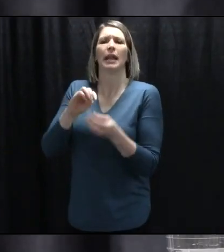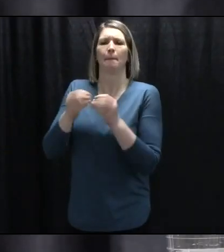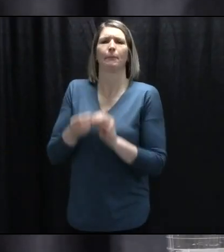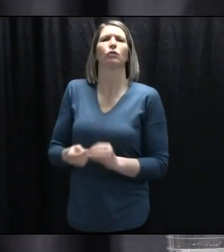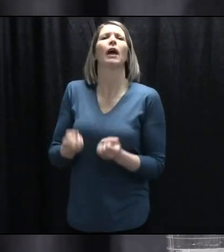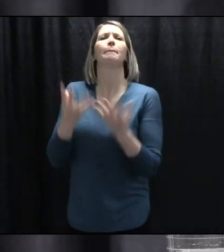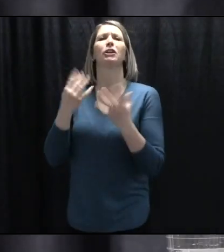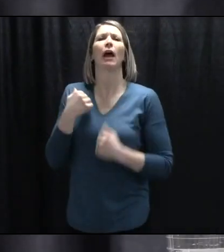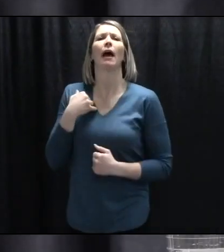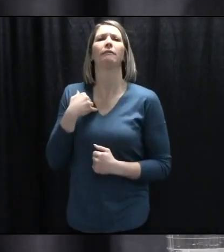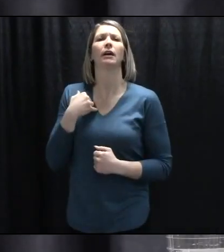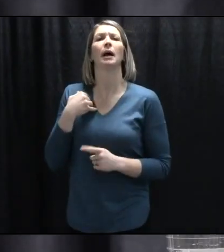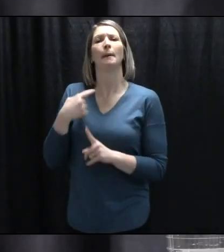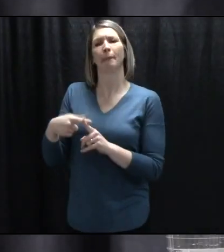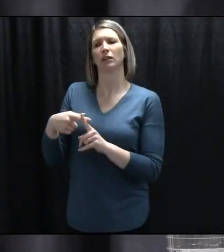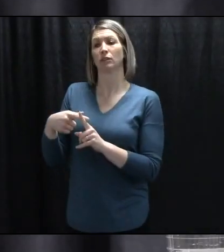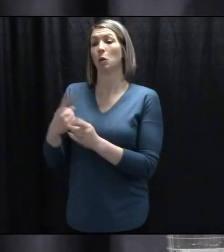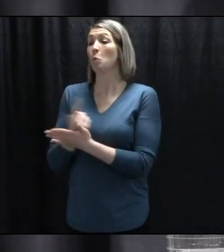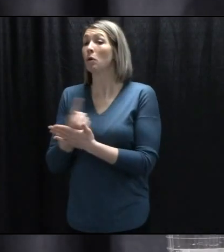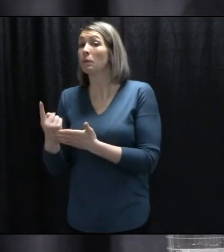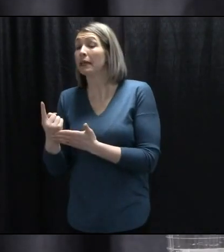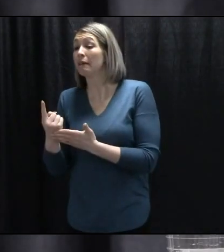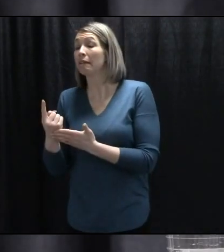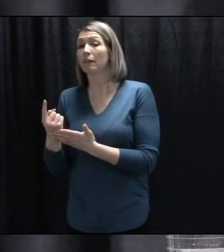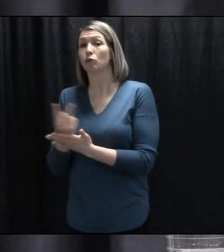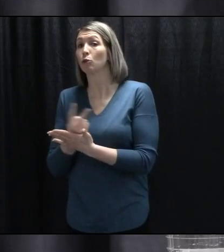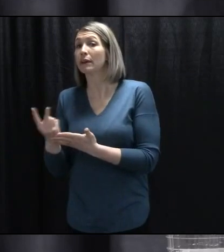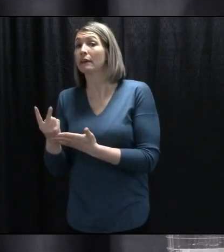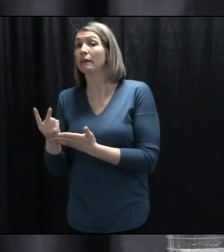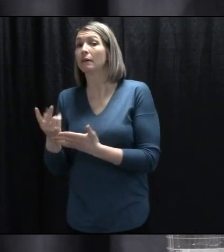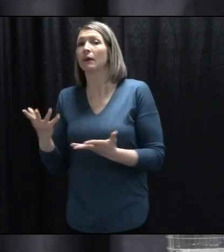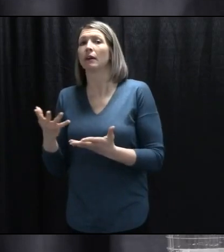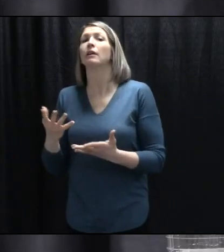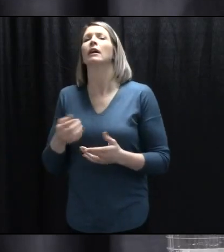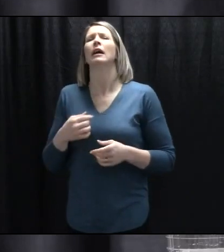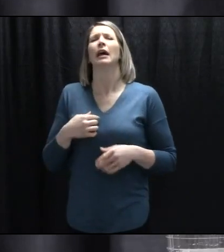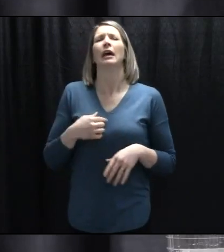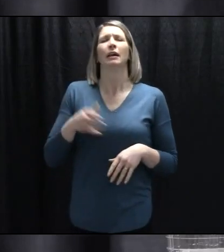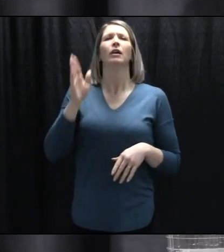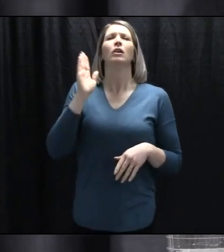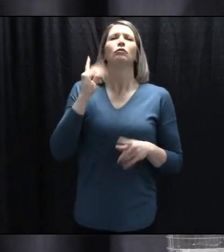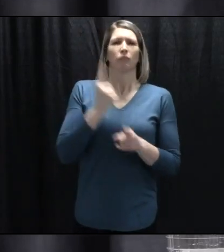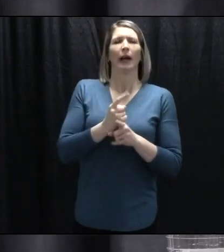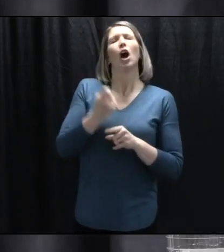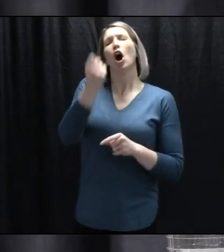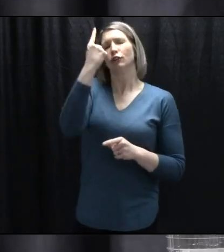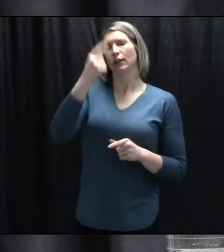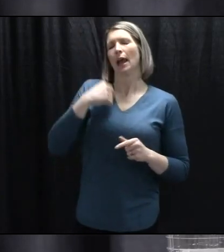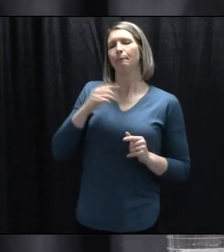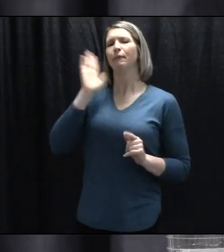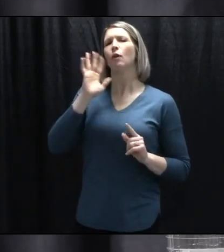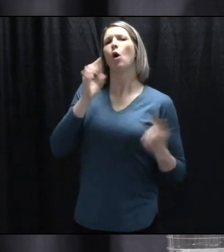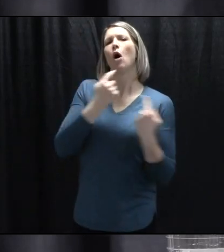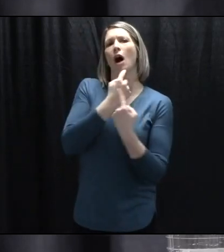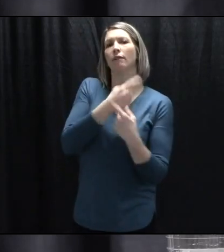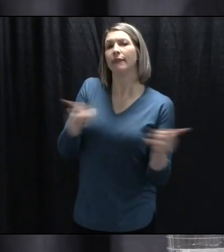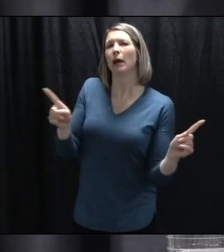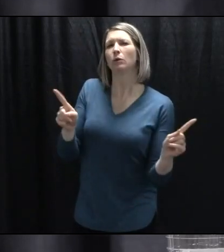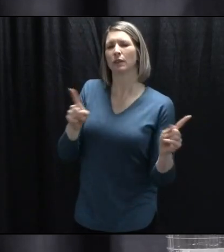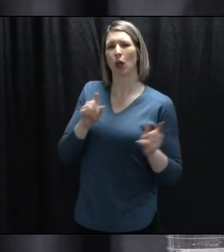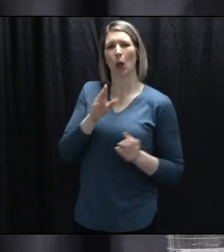get numbers. The real key, though, is what we call burn rate, and that is how fast the